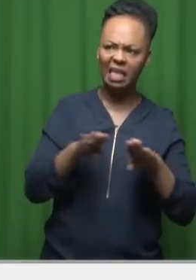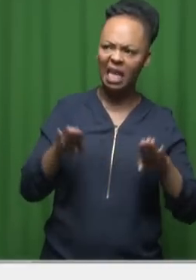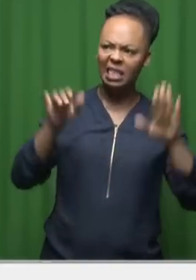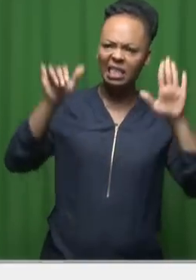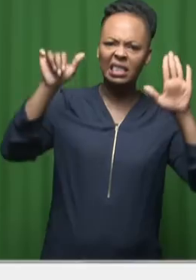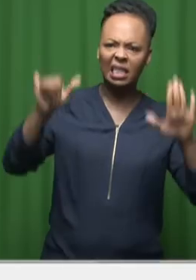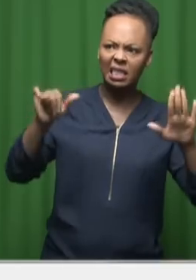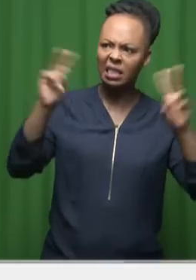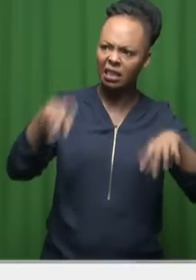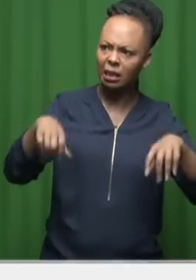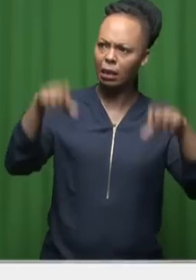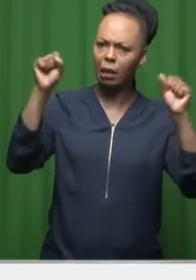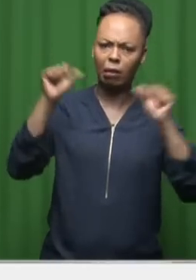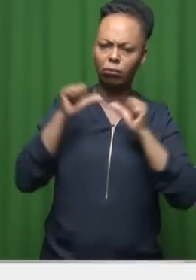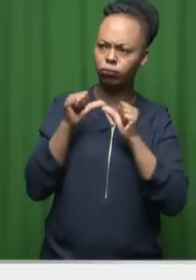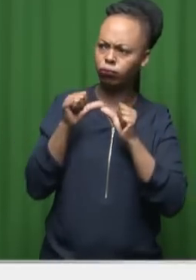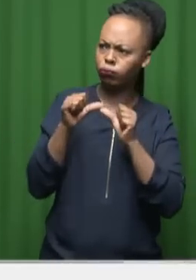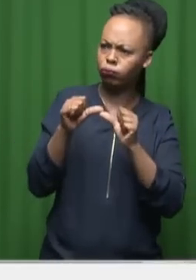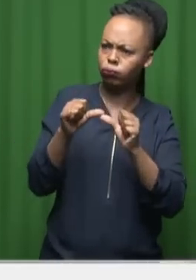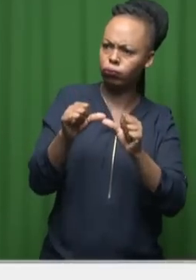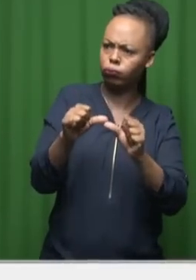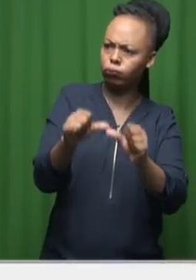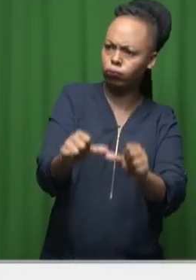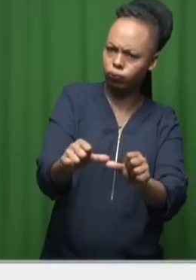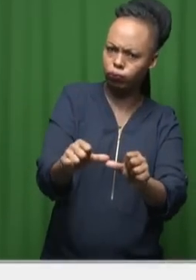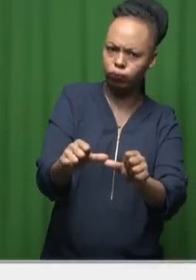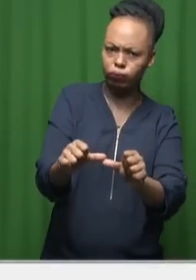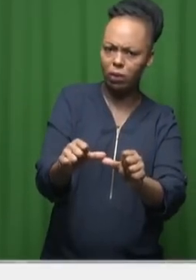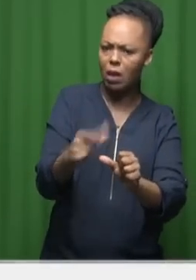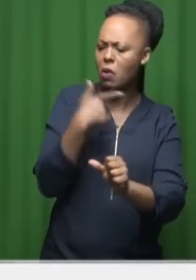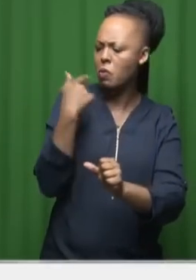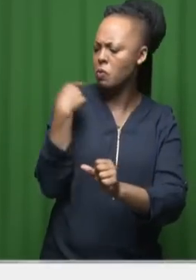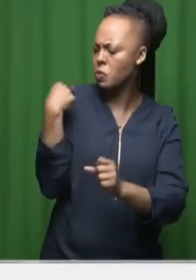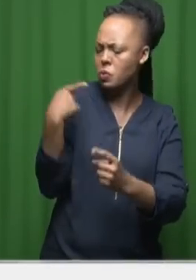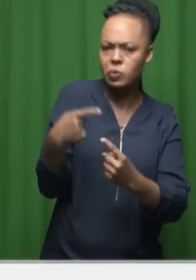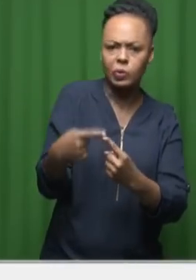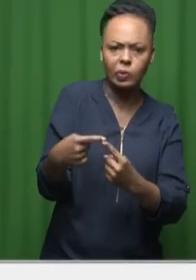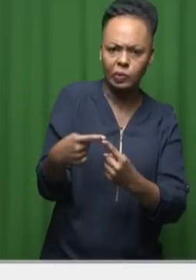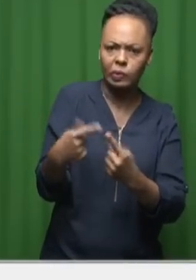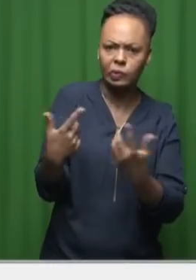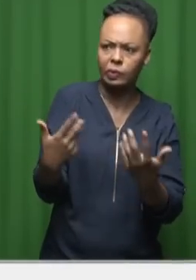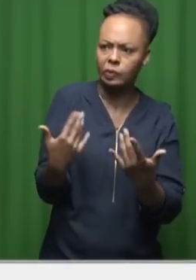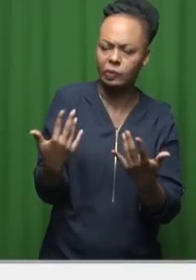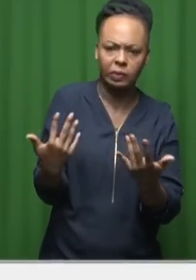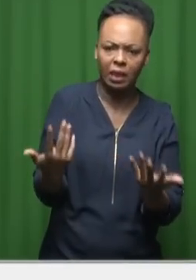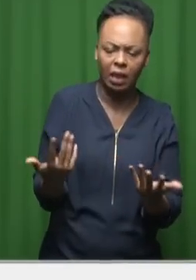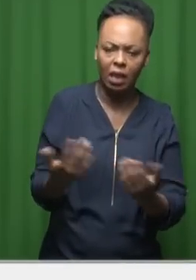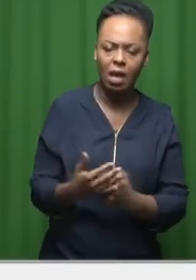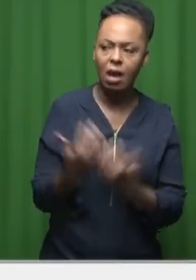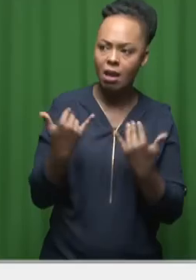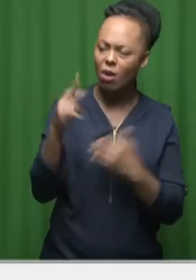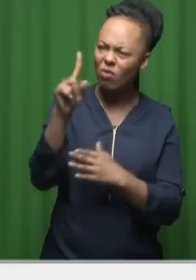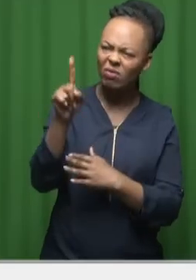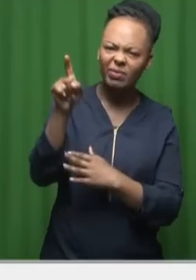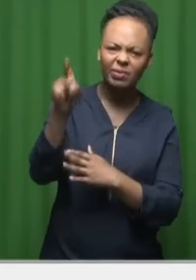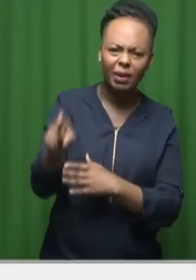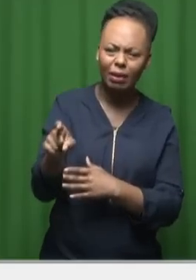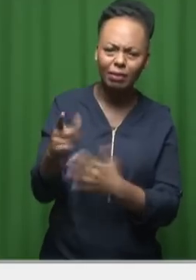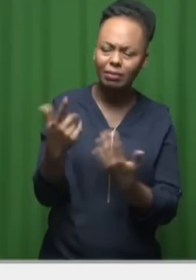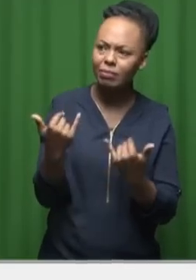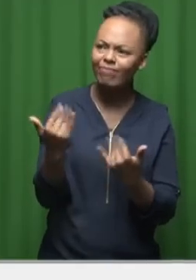6 almost permanently, at least if the last few weeks are anything to go by. So the question is, what are we in